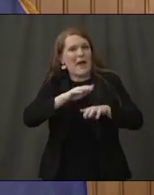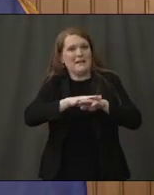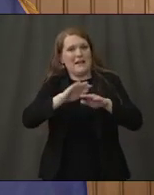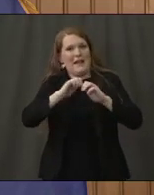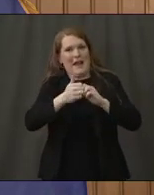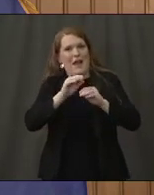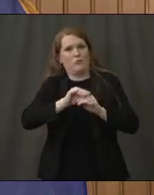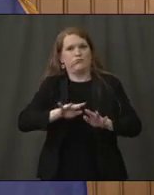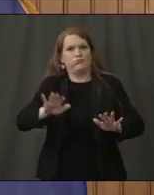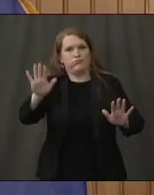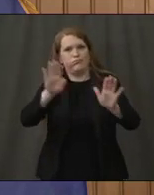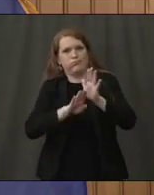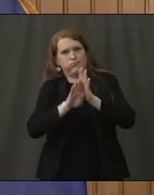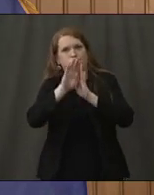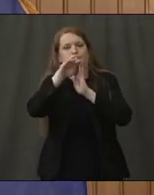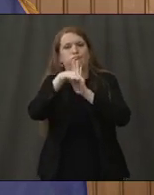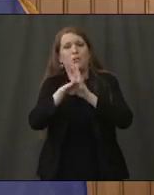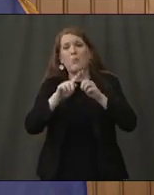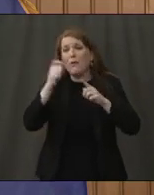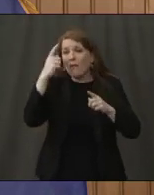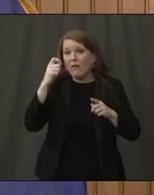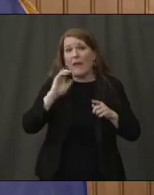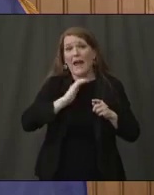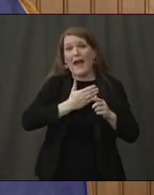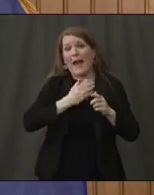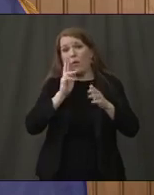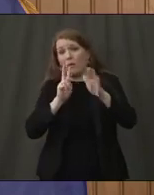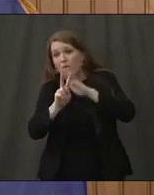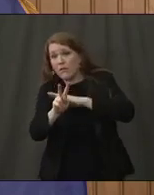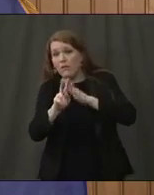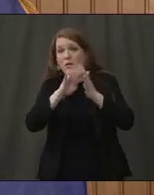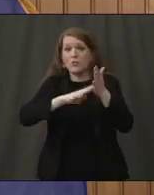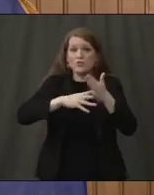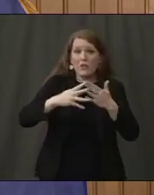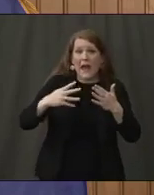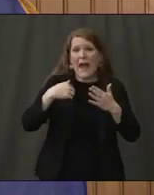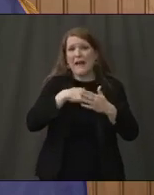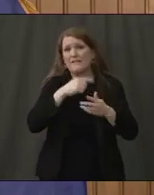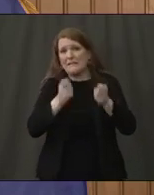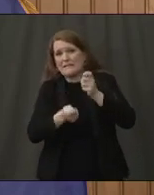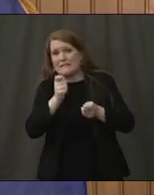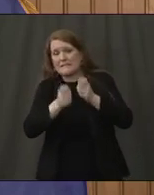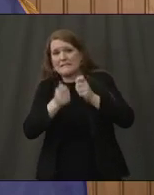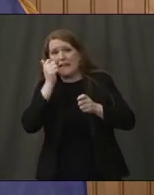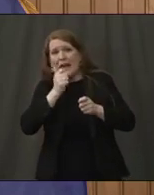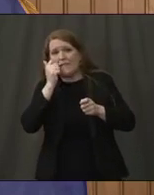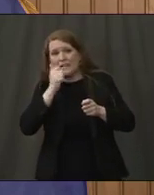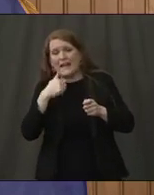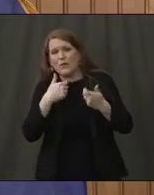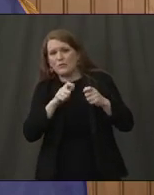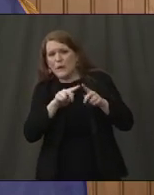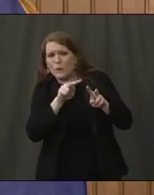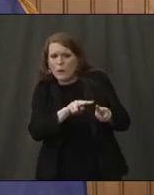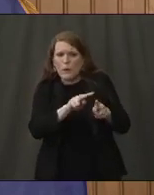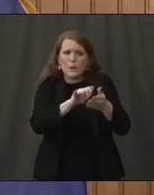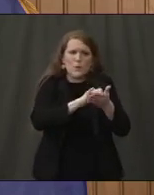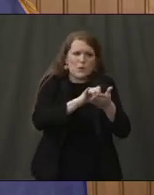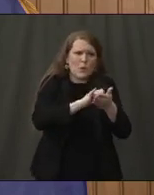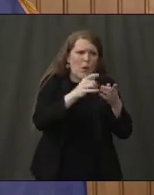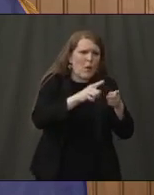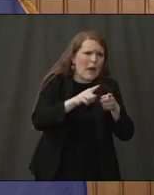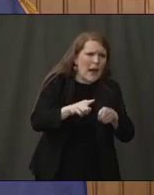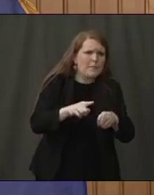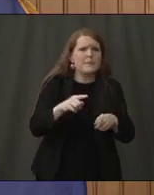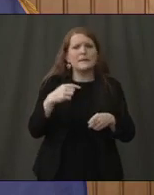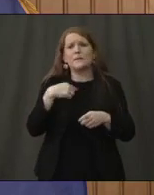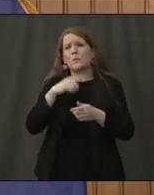and refine the modeling every day. We look at what's going on in New York. We see things flattening out a little bit in Louisiana. We see the trends